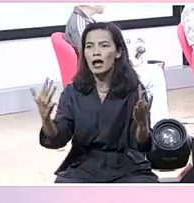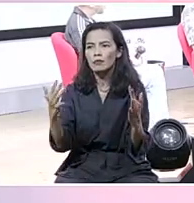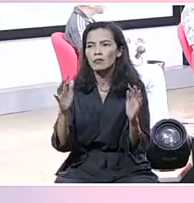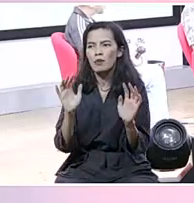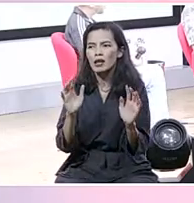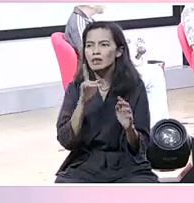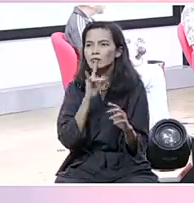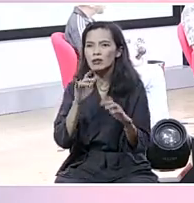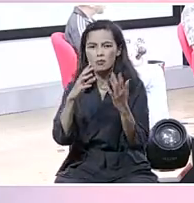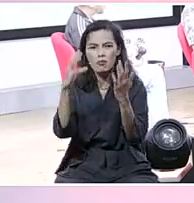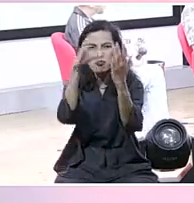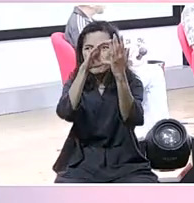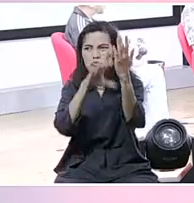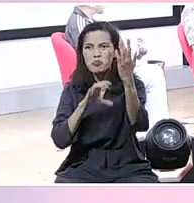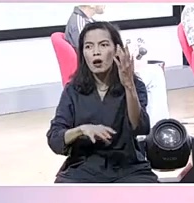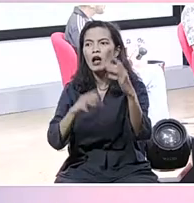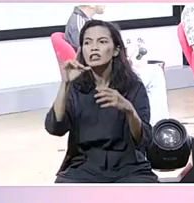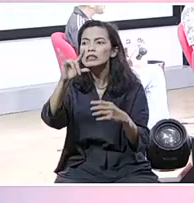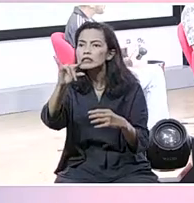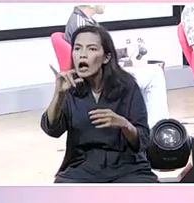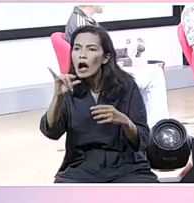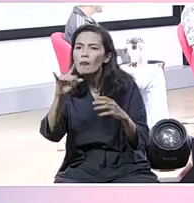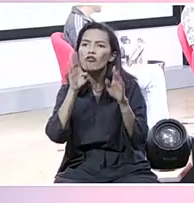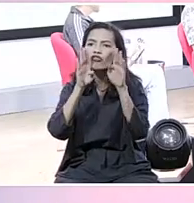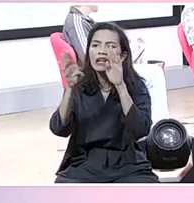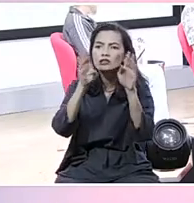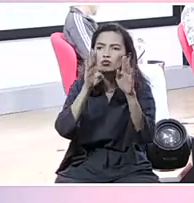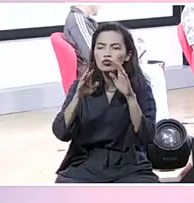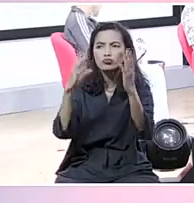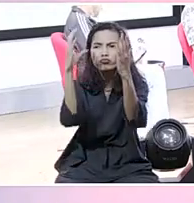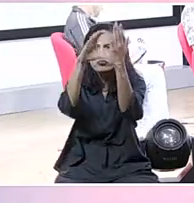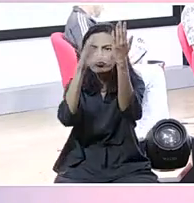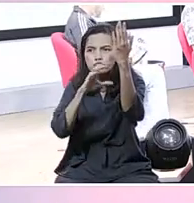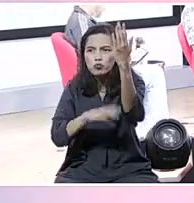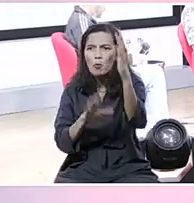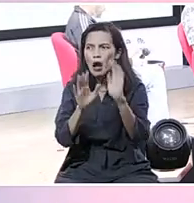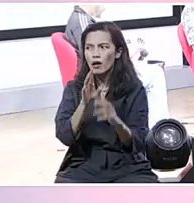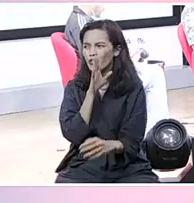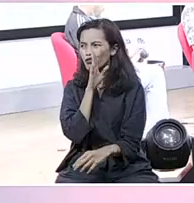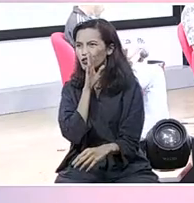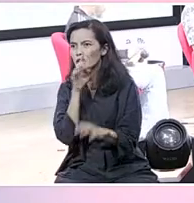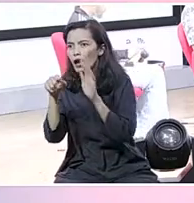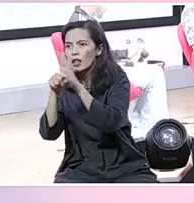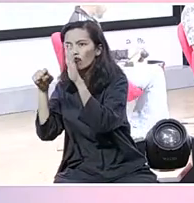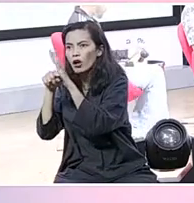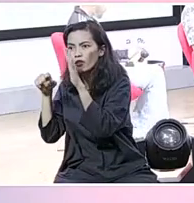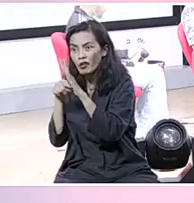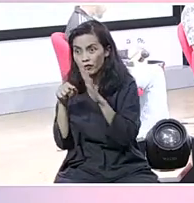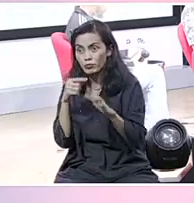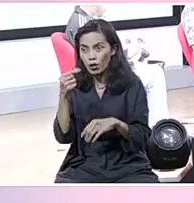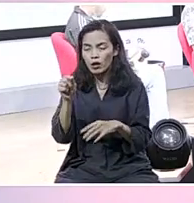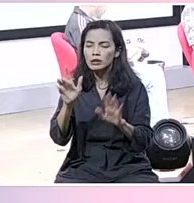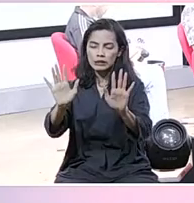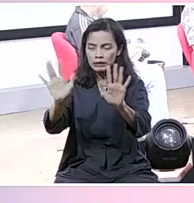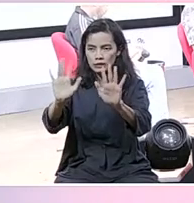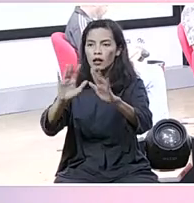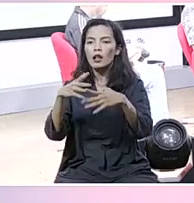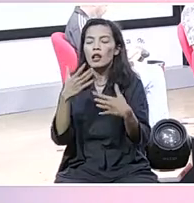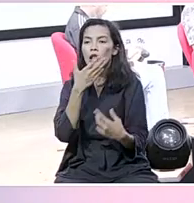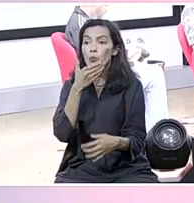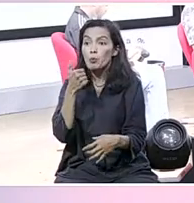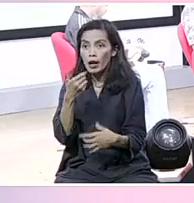things from social media. It's not just your family and friends, it's just a lot of voices. So I would say to focus